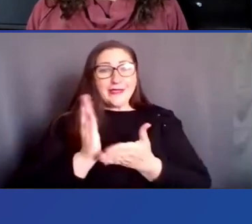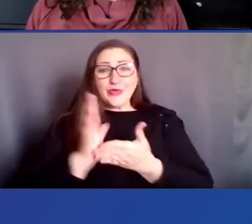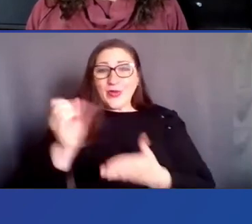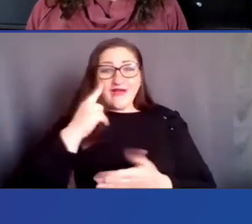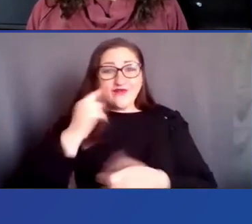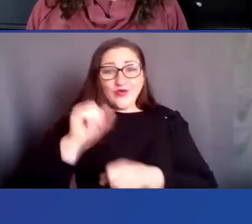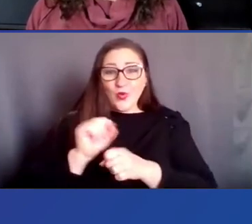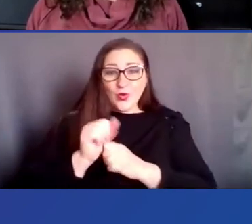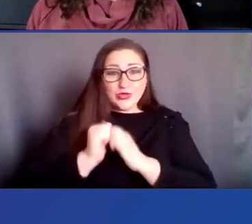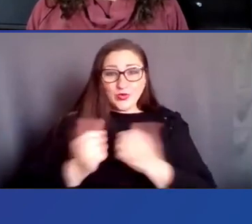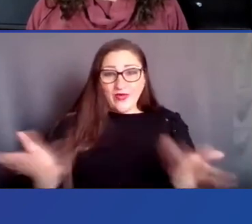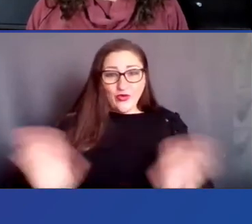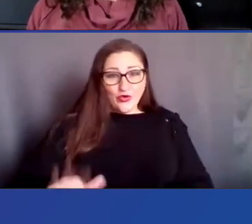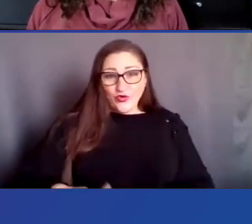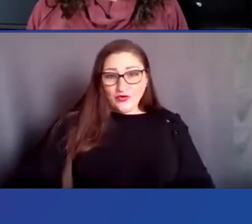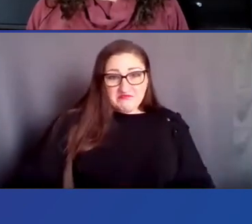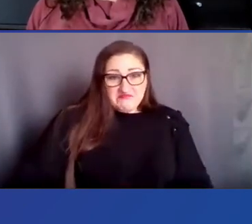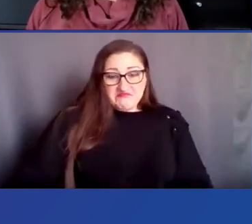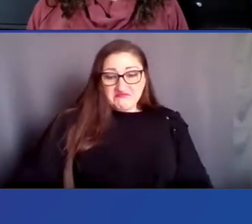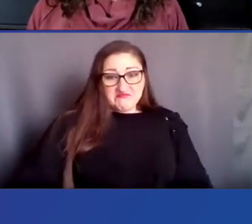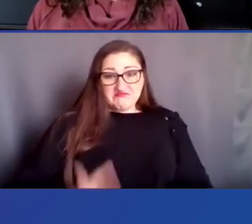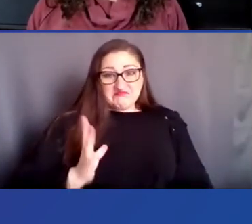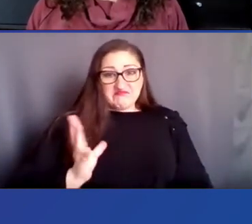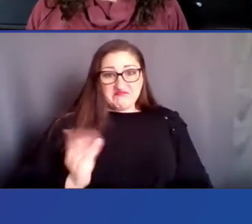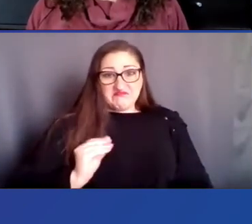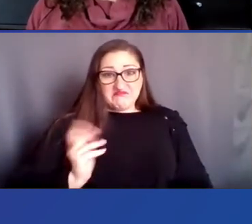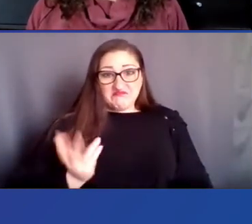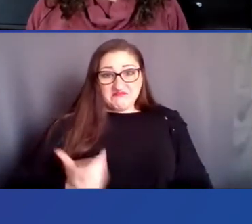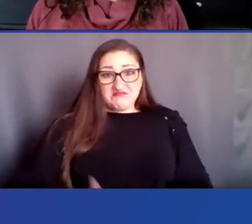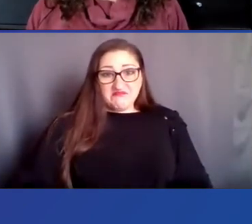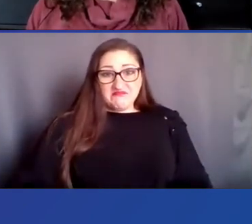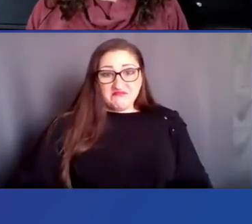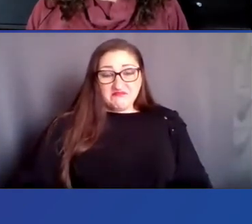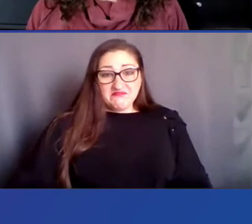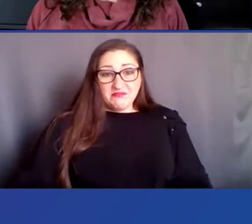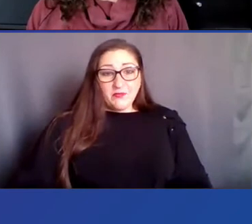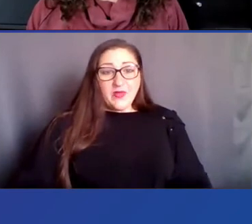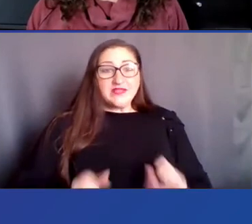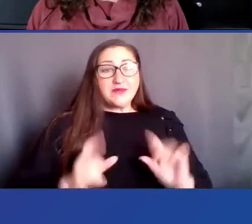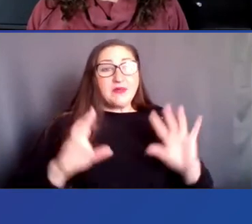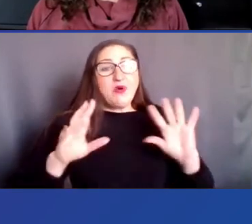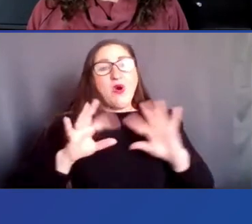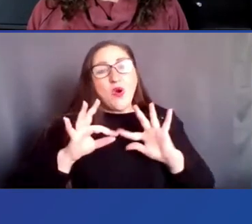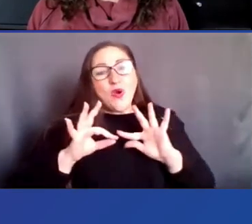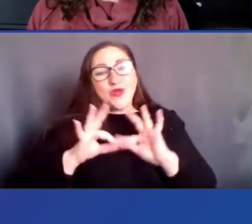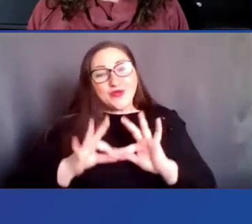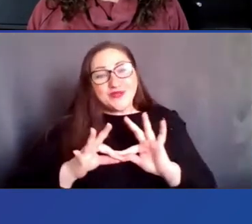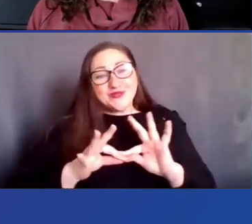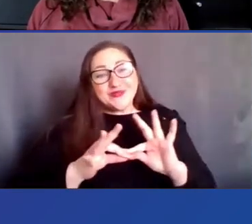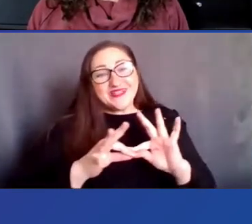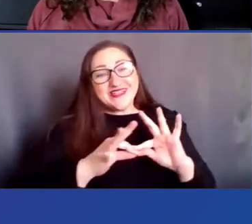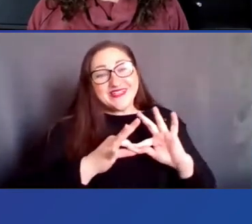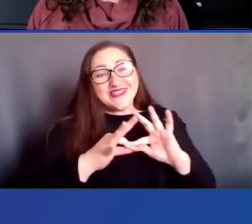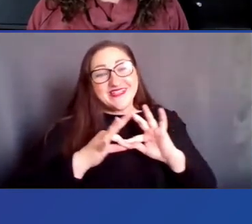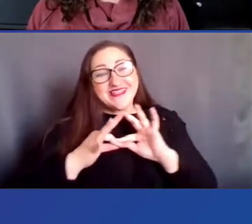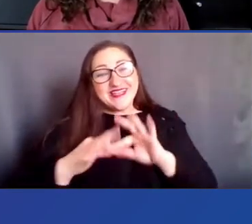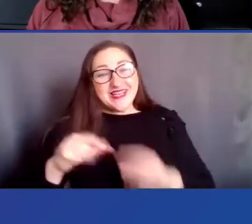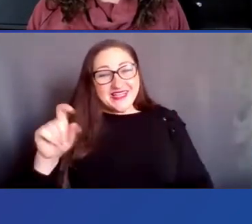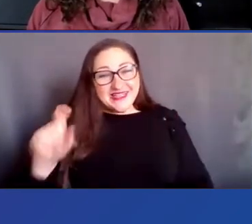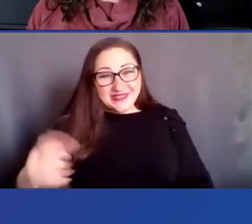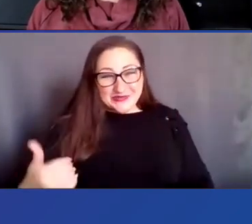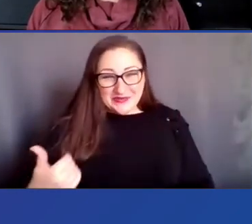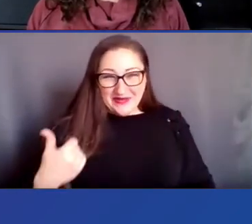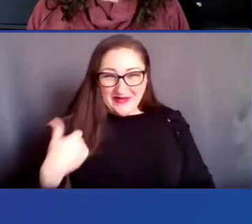I think that's something that sometimes people are so concerned with unity and like making these